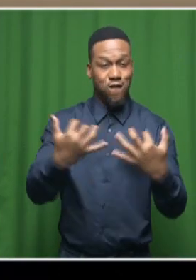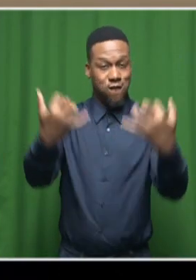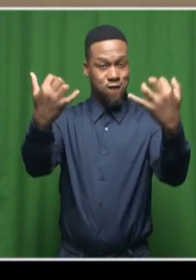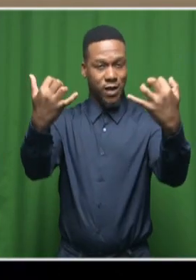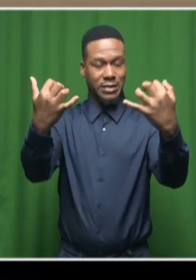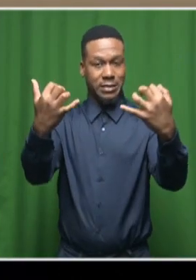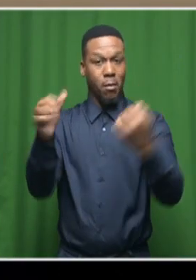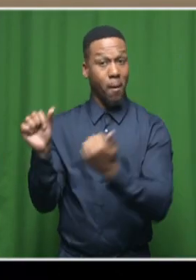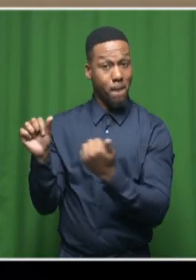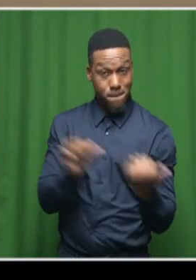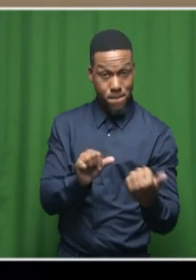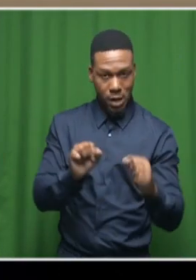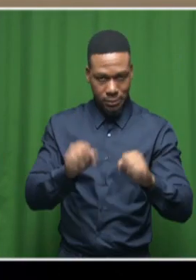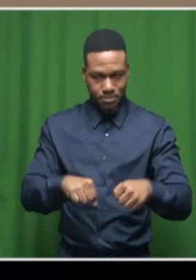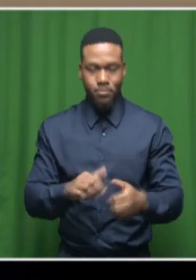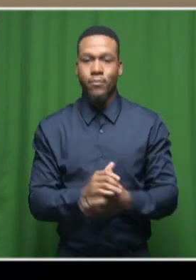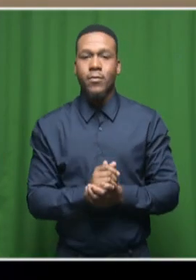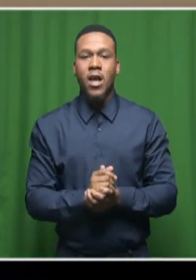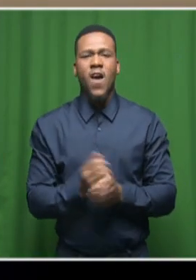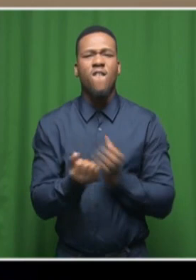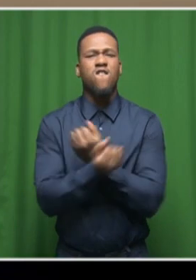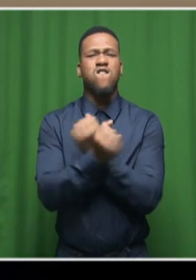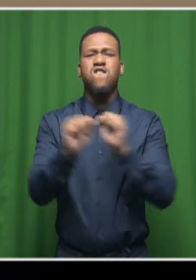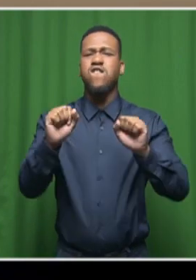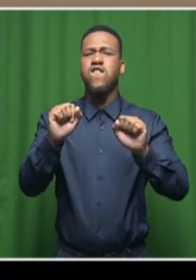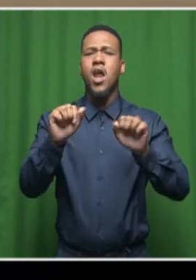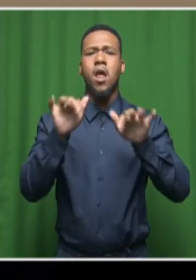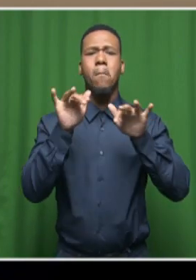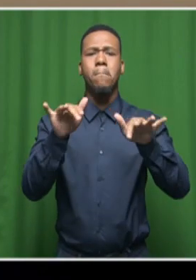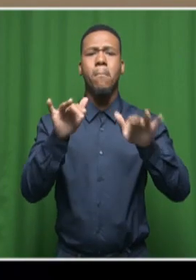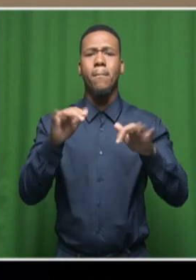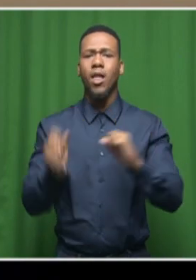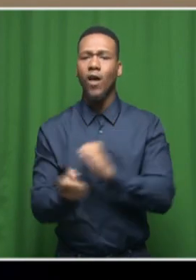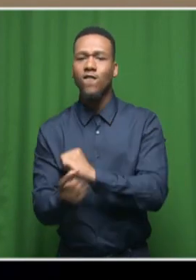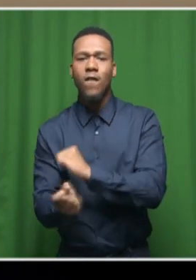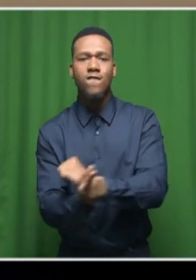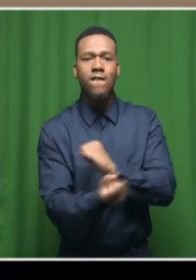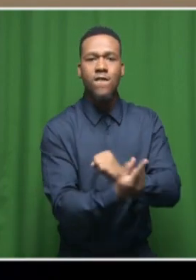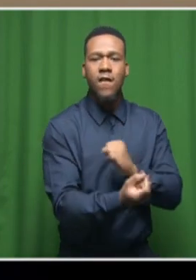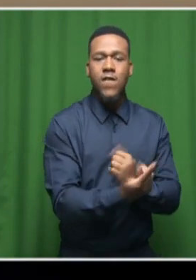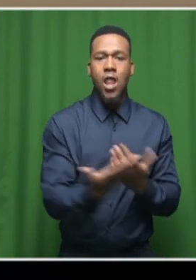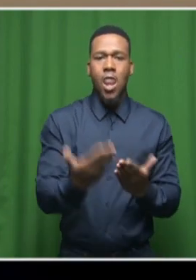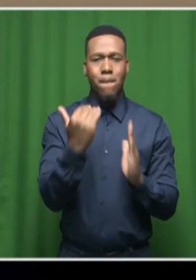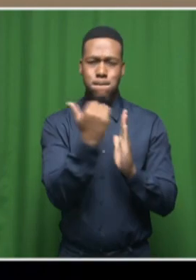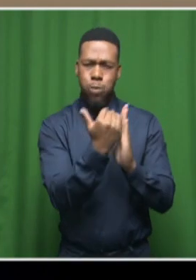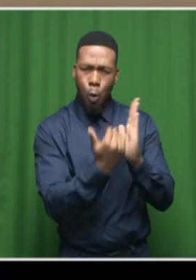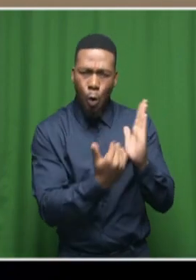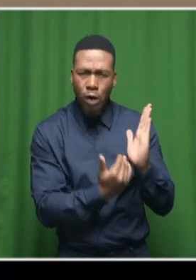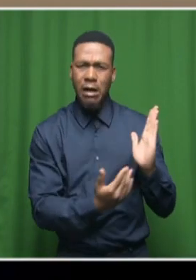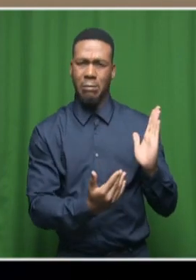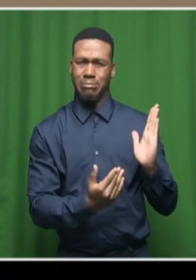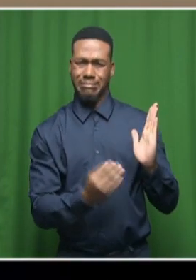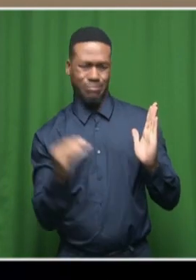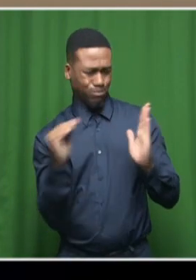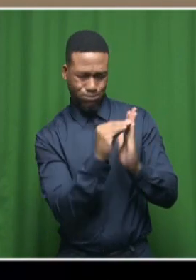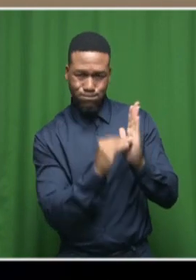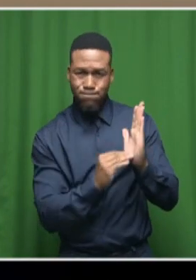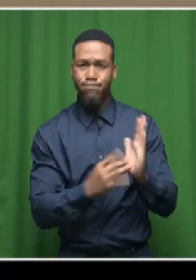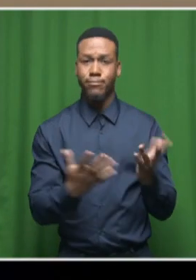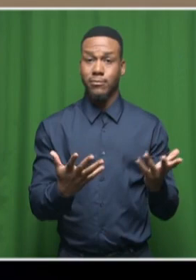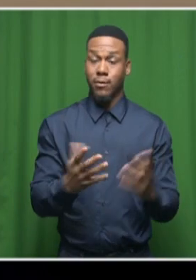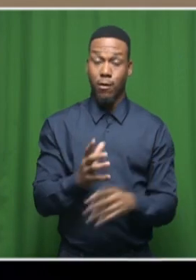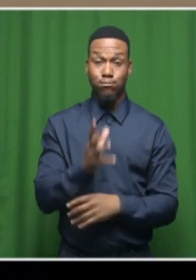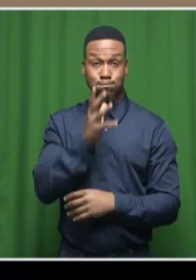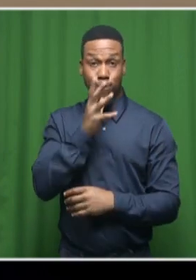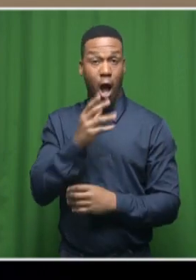This free-for-all public event will see attendees treated to a two-day program of jam-packed with conversations,